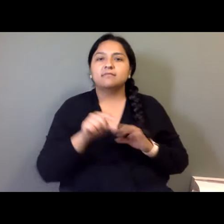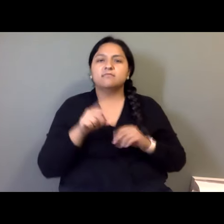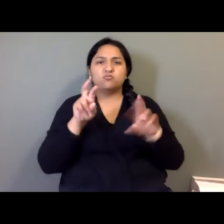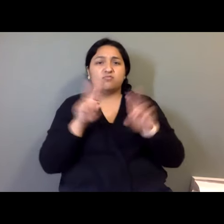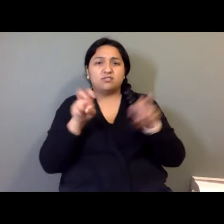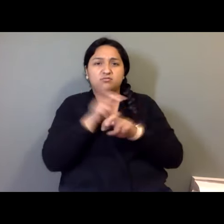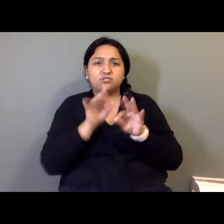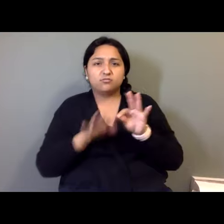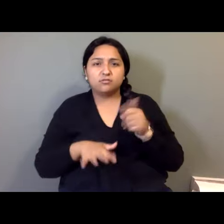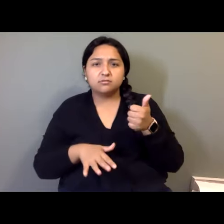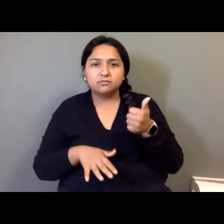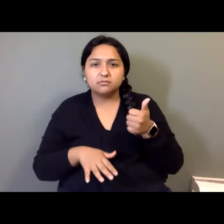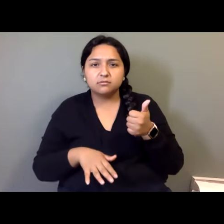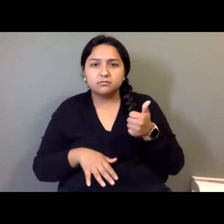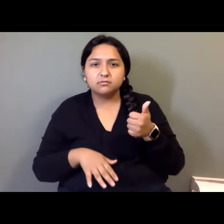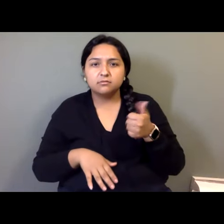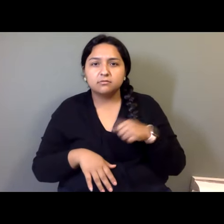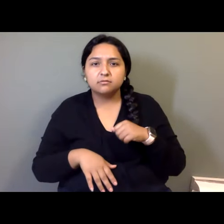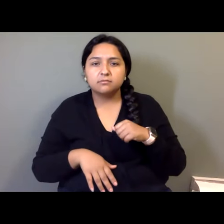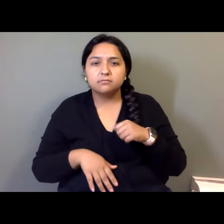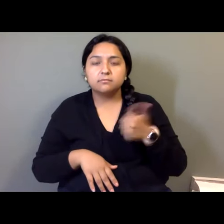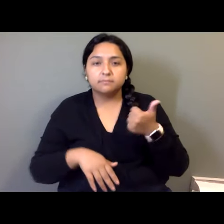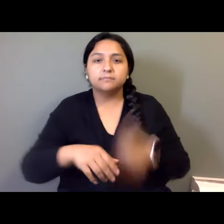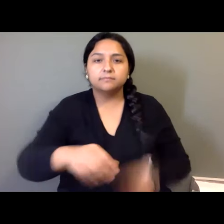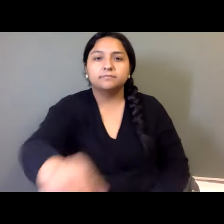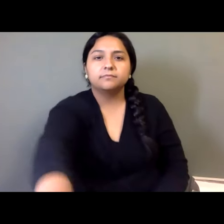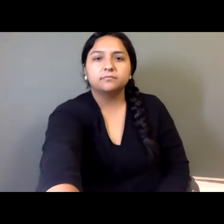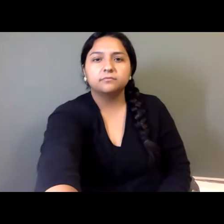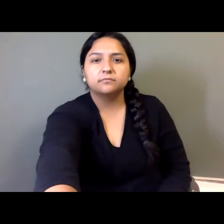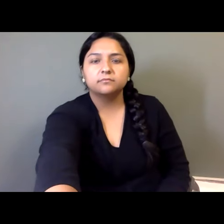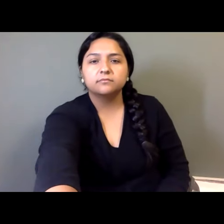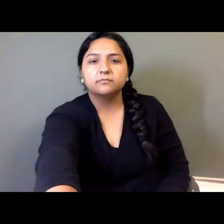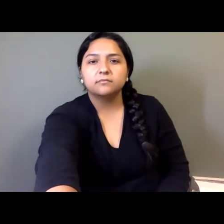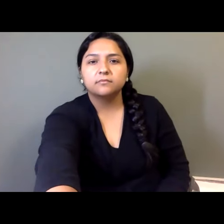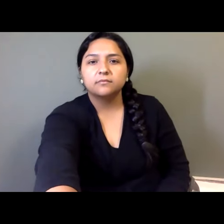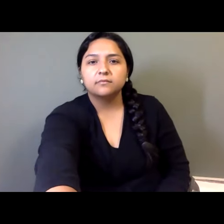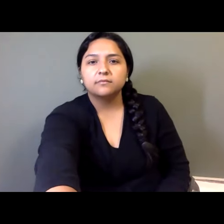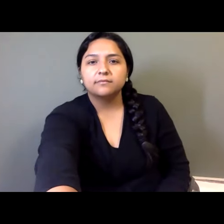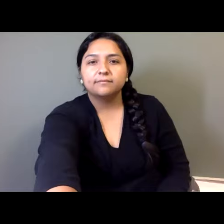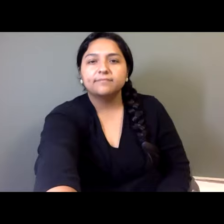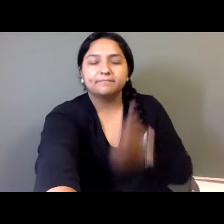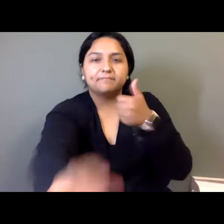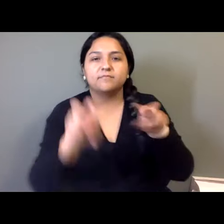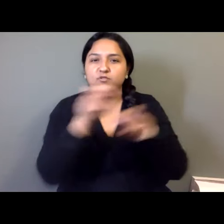who could give me advice, but I could still get information from her and I could still just have a regular conversation with her